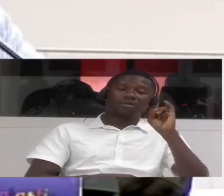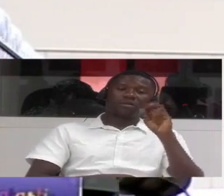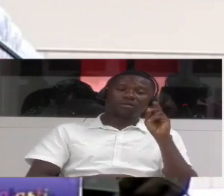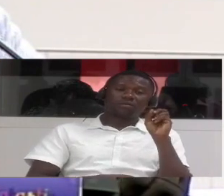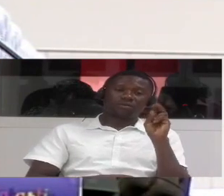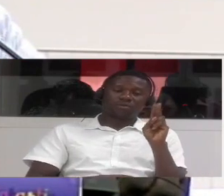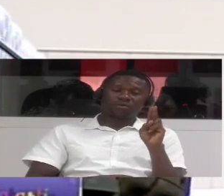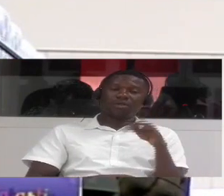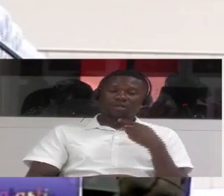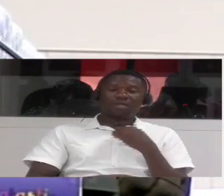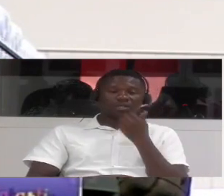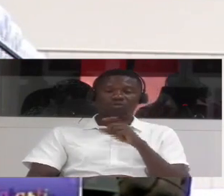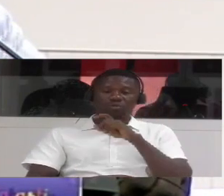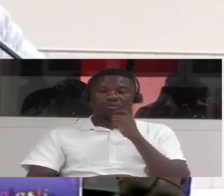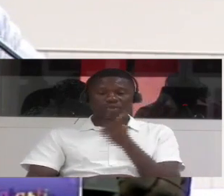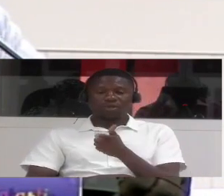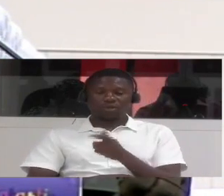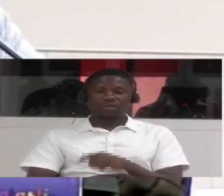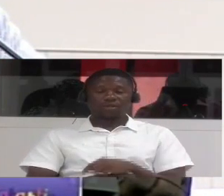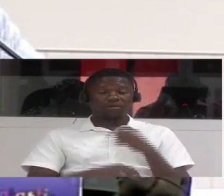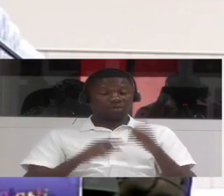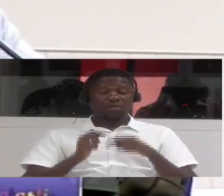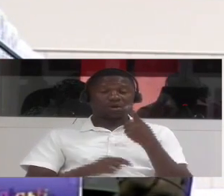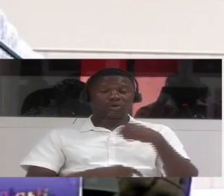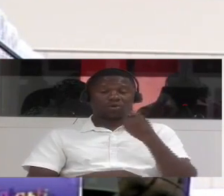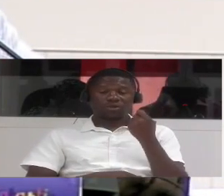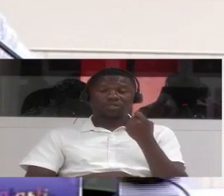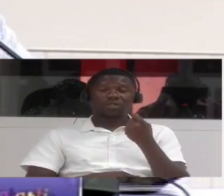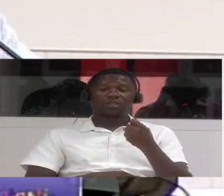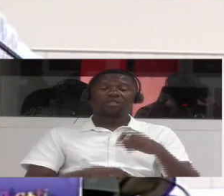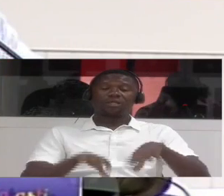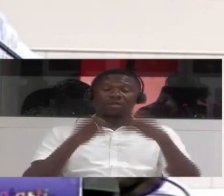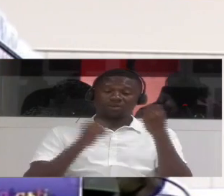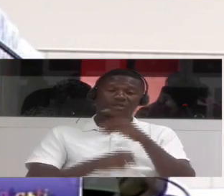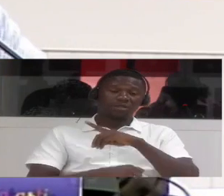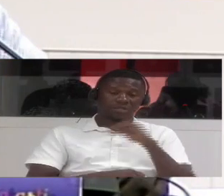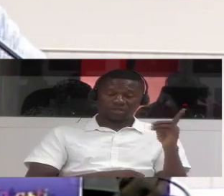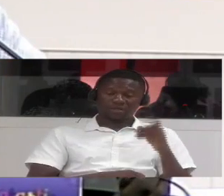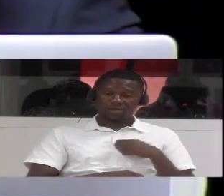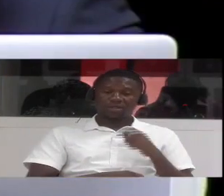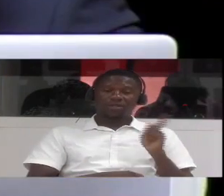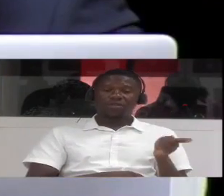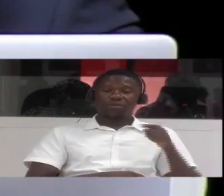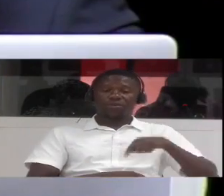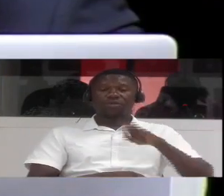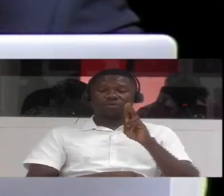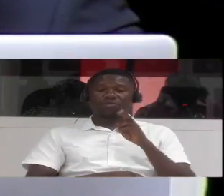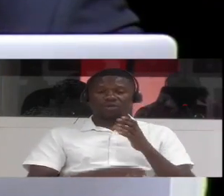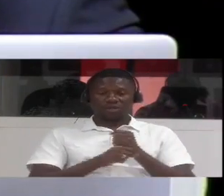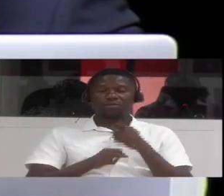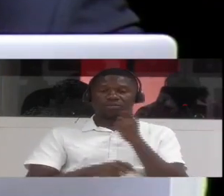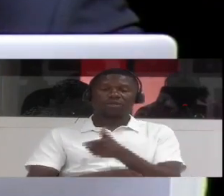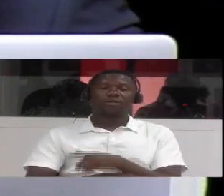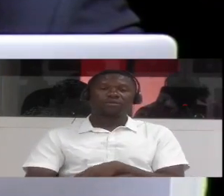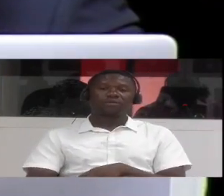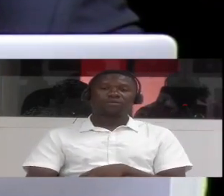so he was asked to pay the fine, the bail bond of $100,000, which the GPU paid. For some, exile was the